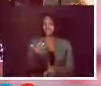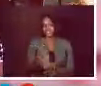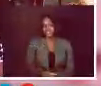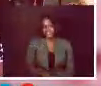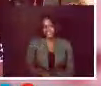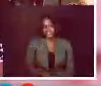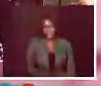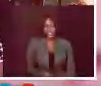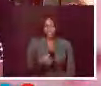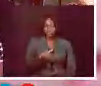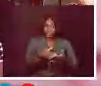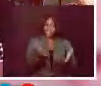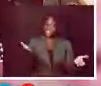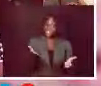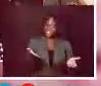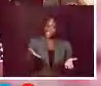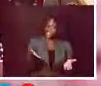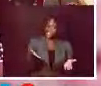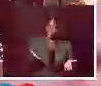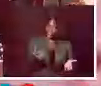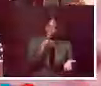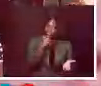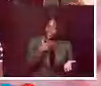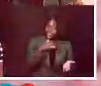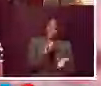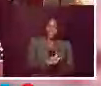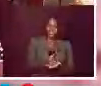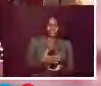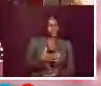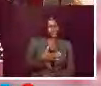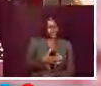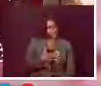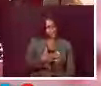house. There was no such thing. So please,